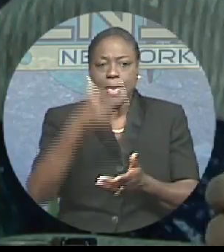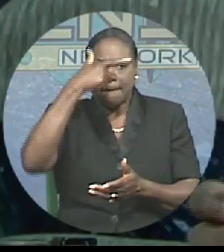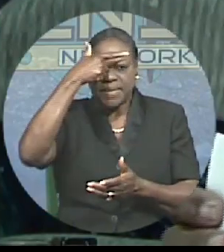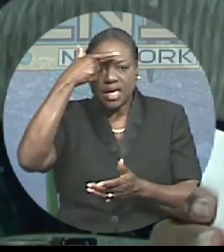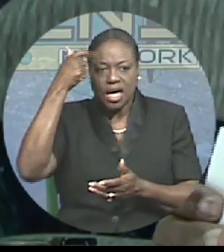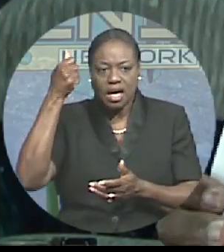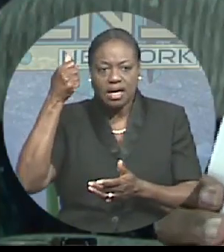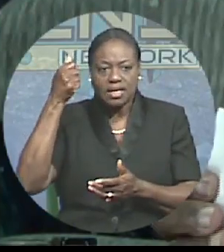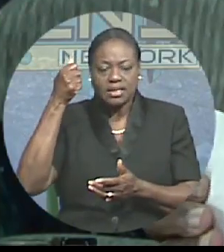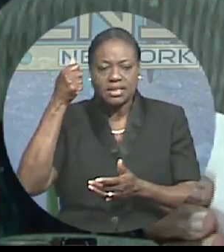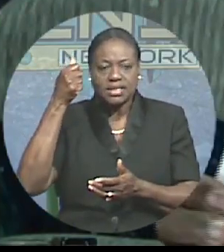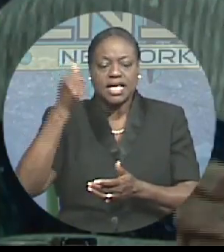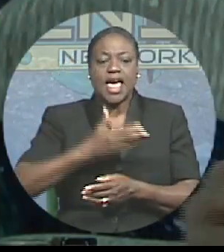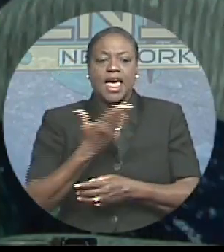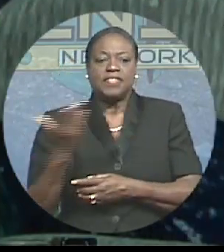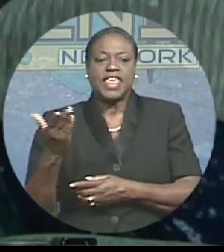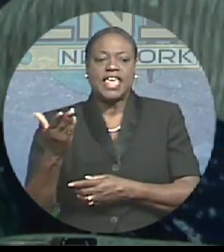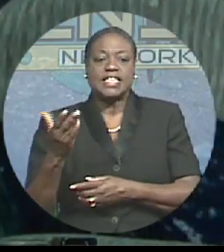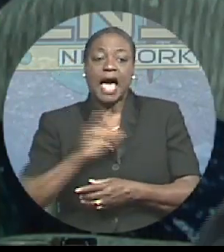Because